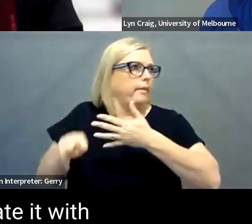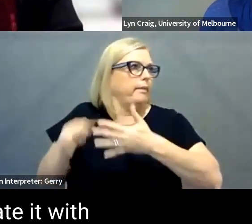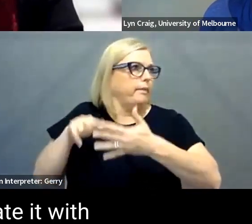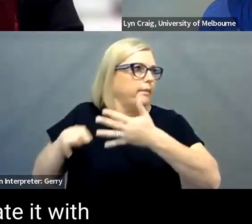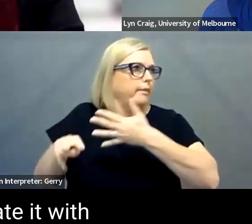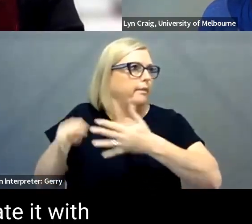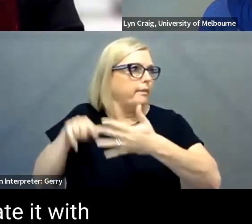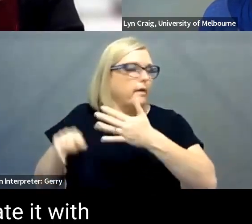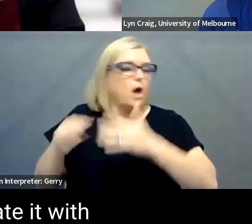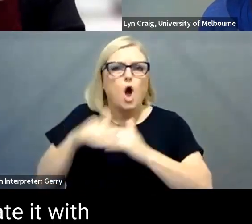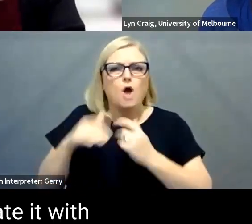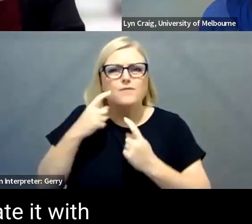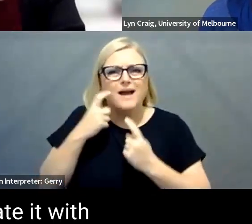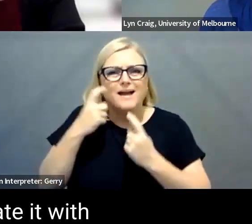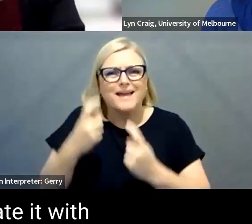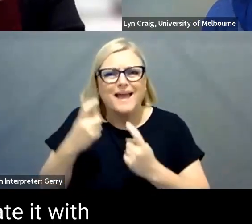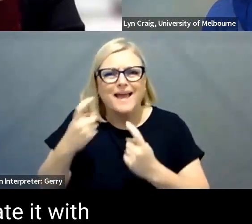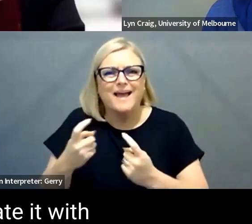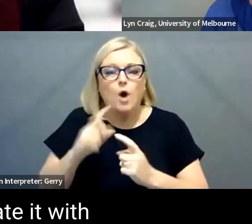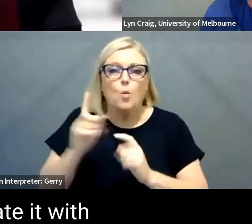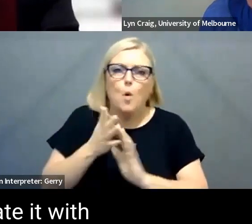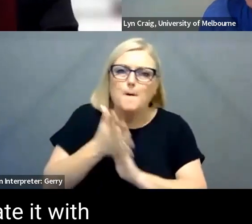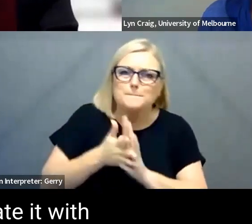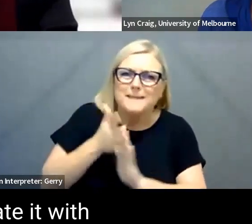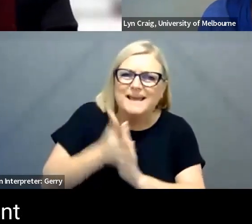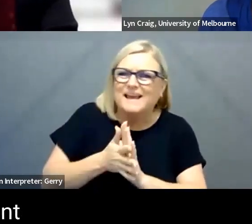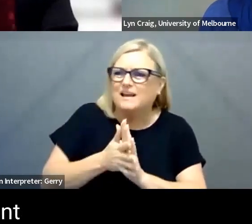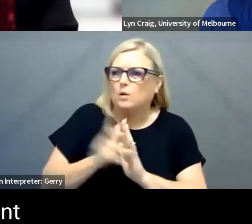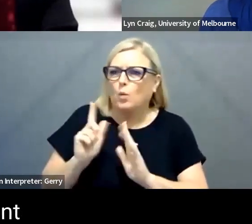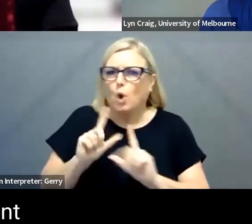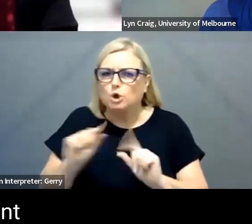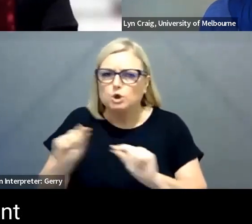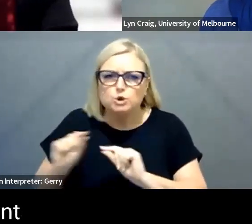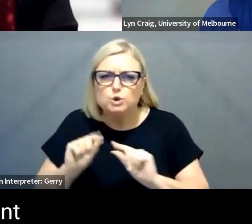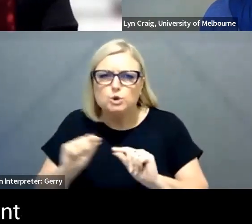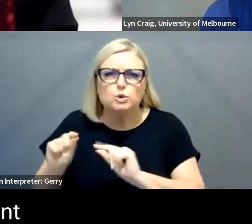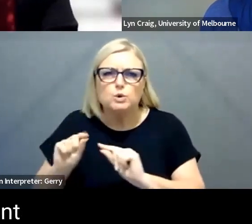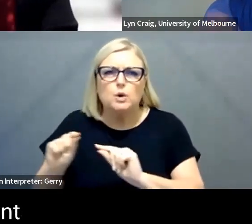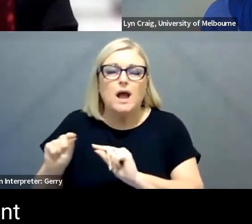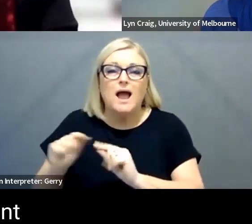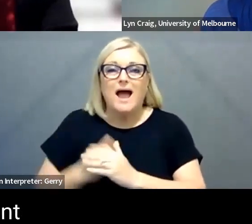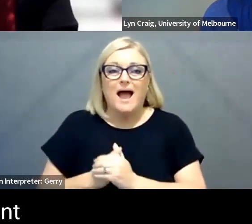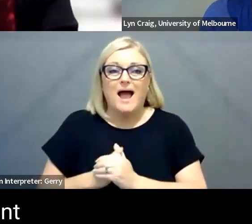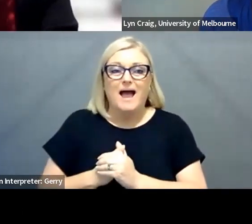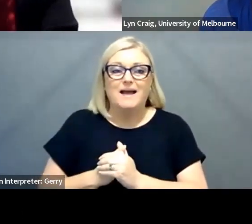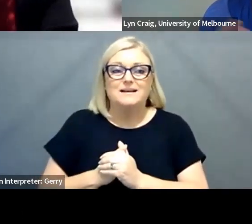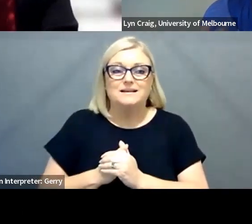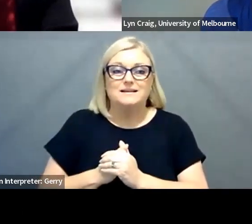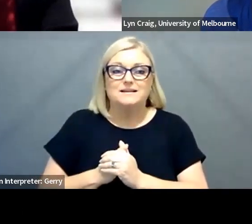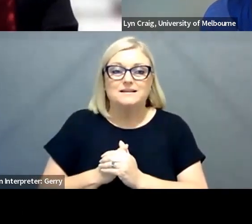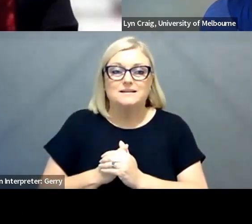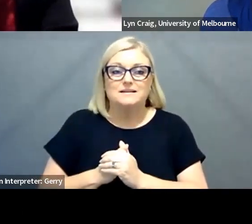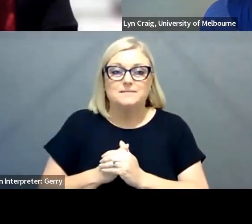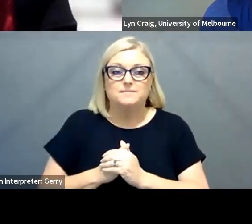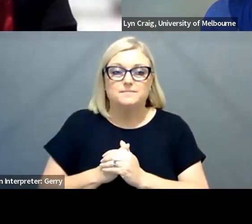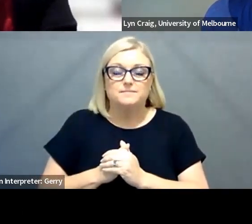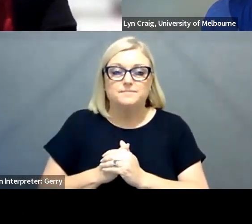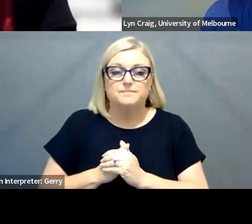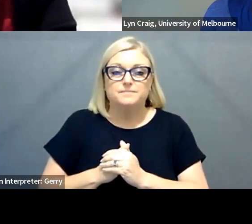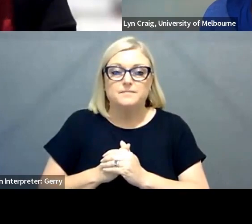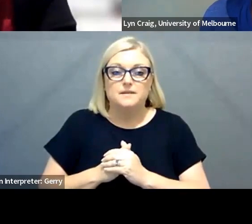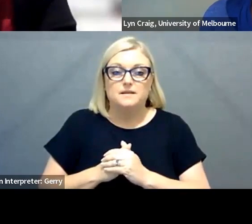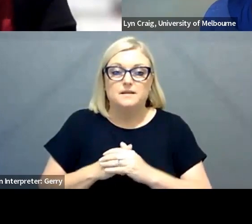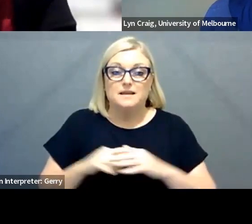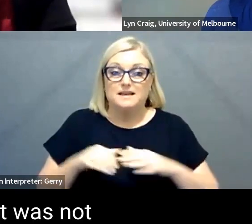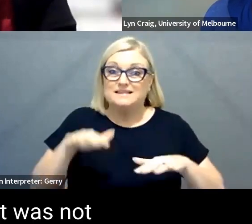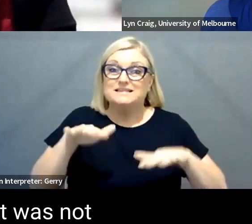with, the rather belated willingness to count in the environmental costs of,